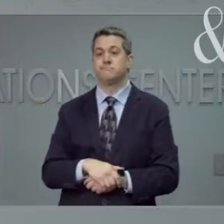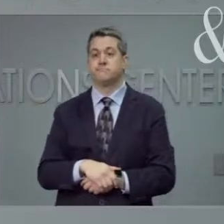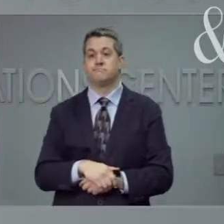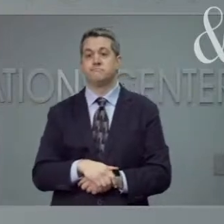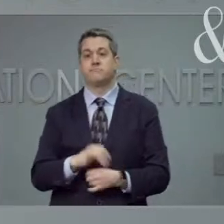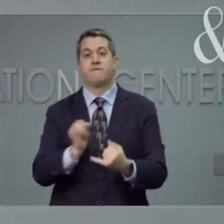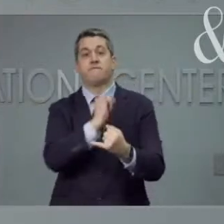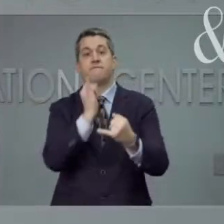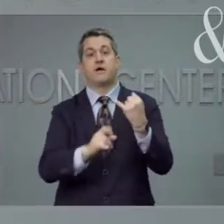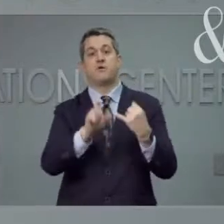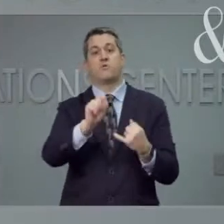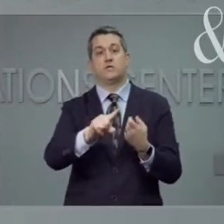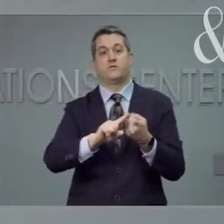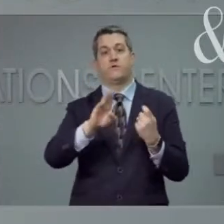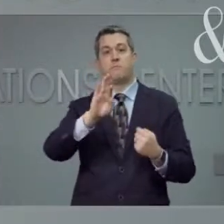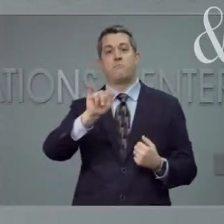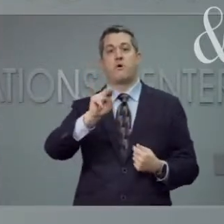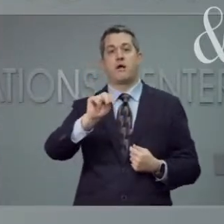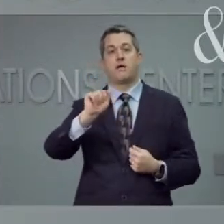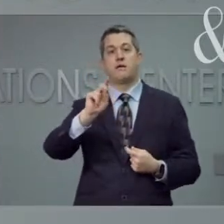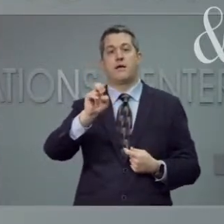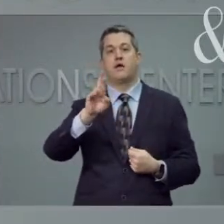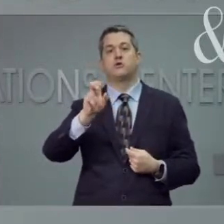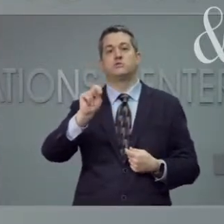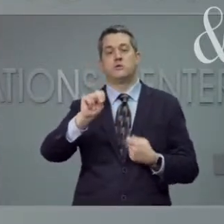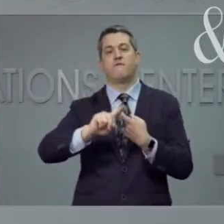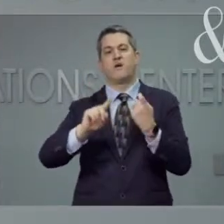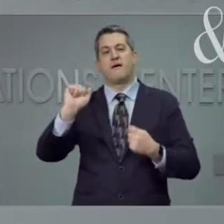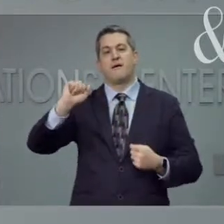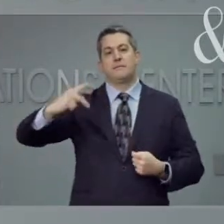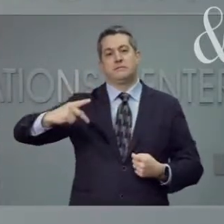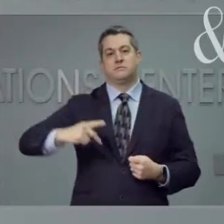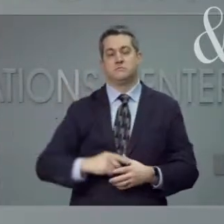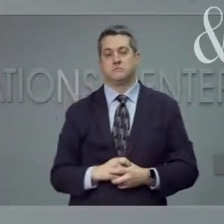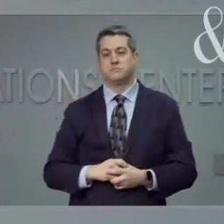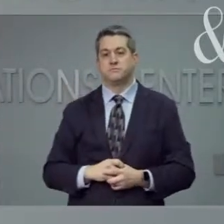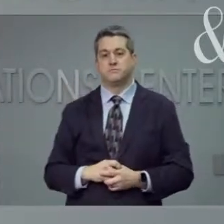Our final question is from Brian Anderson with the Associated Press.